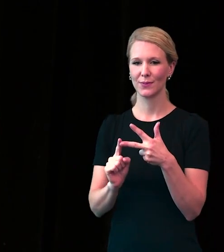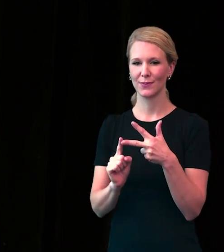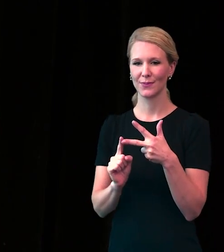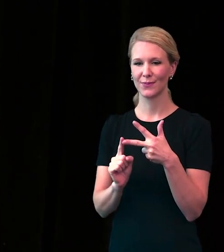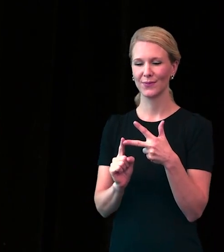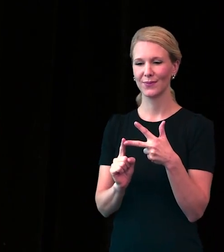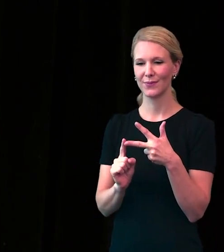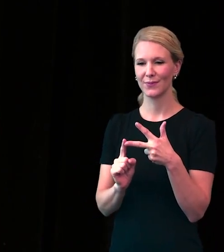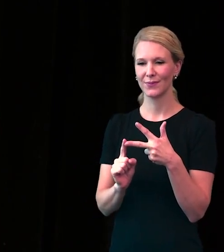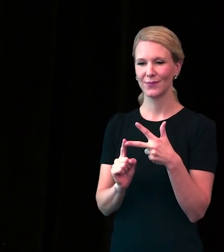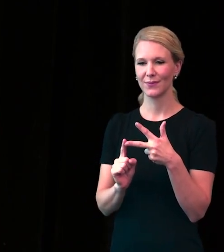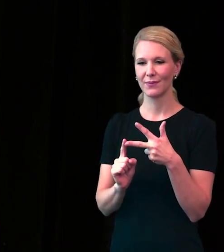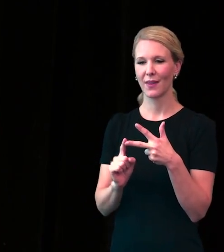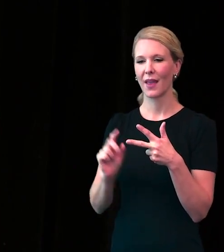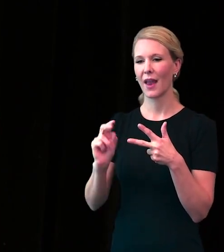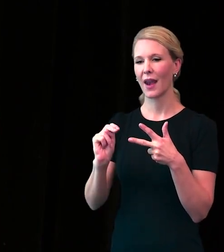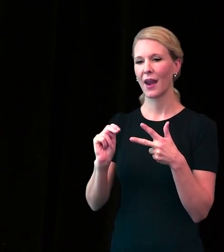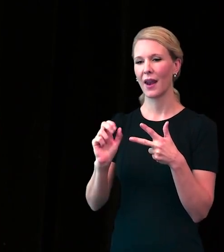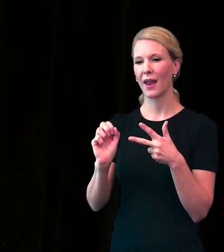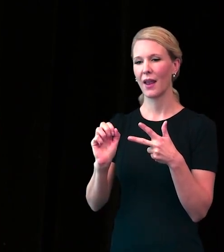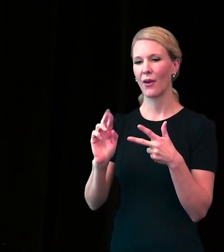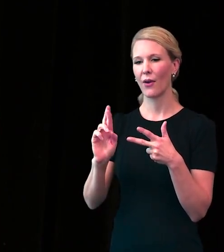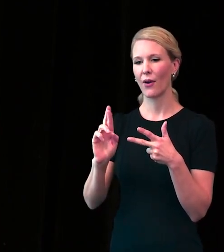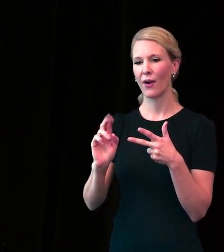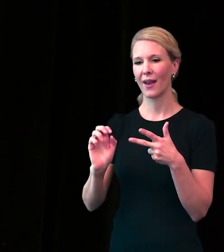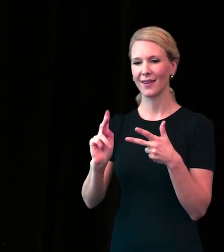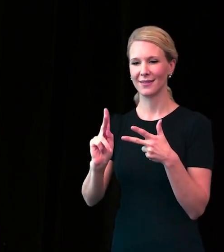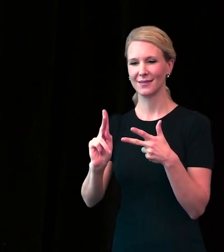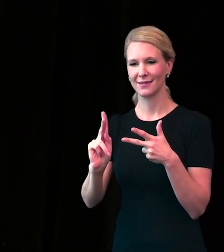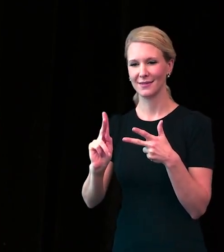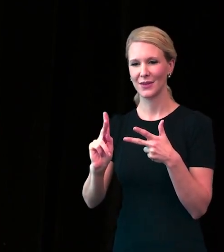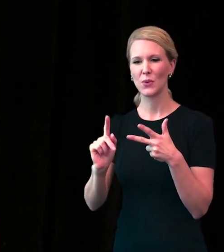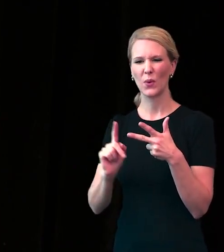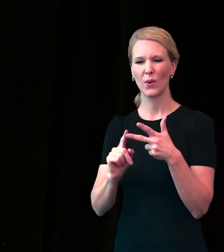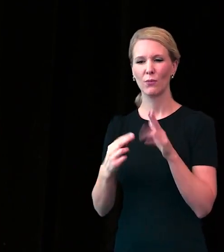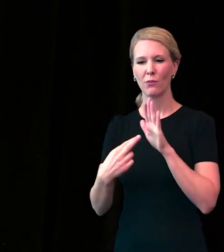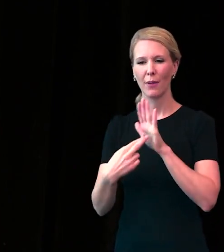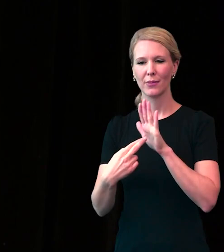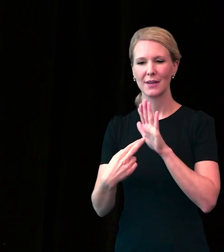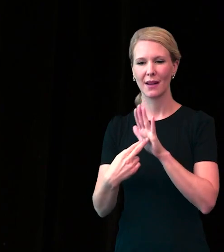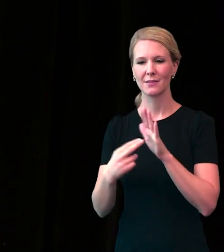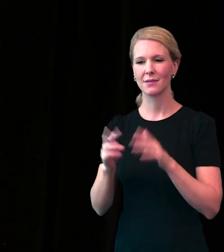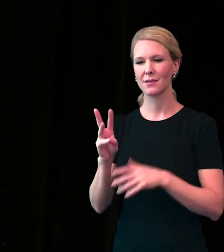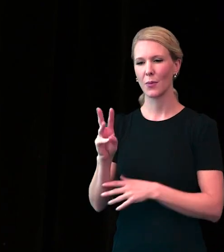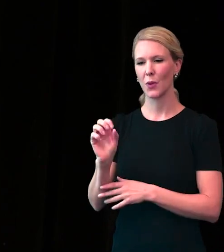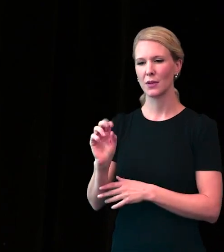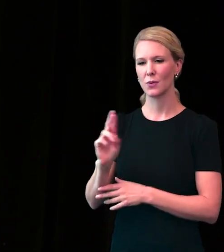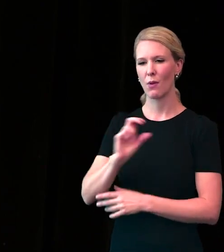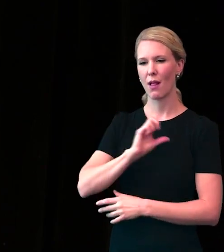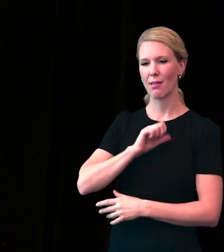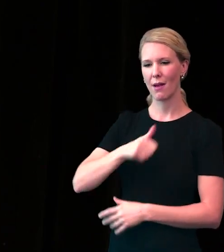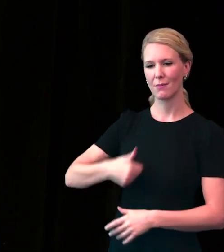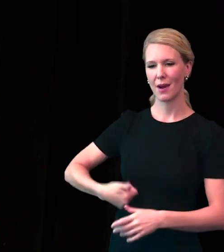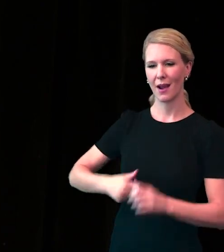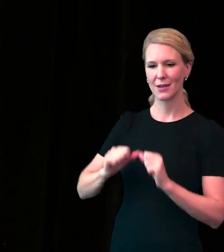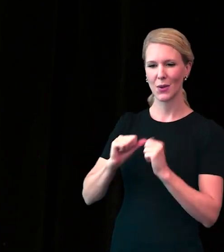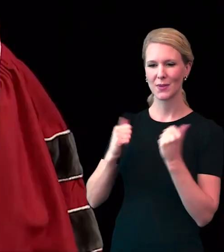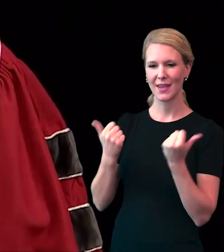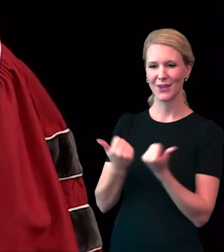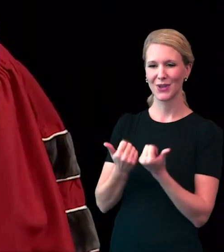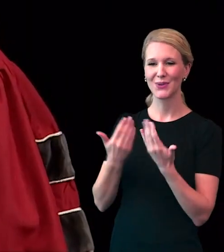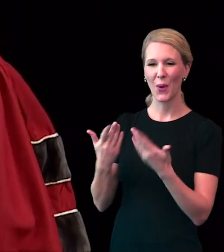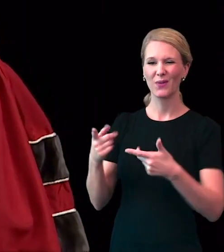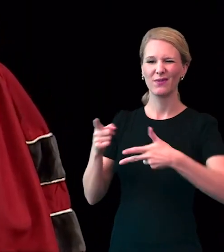Vancouver, and Narek Danielyan, representing the Washington State University Alumni Association. Jen?